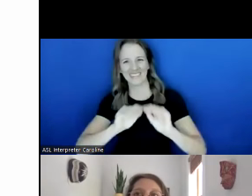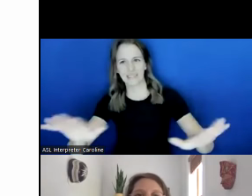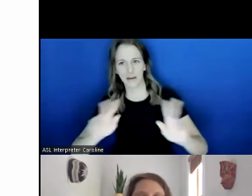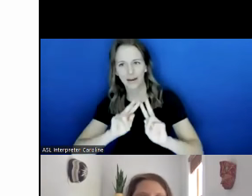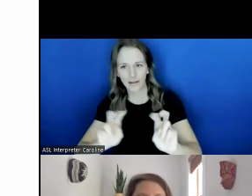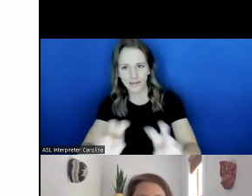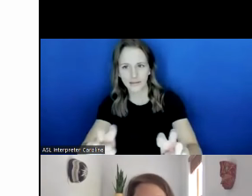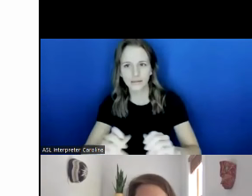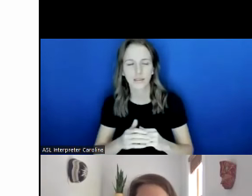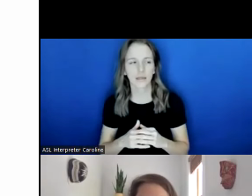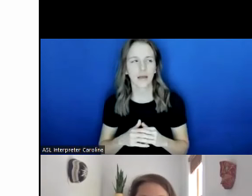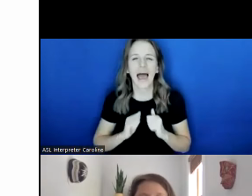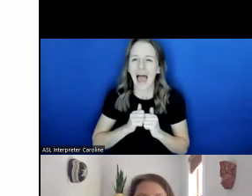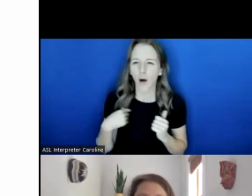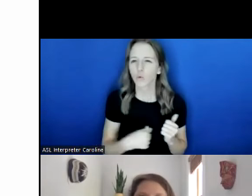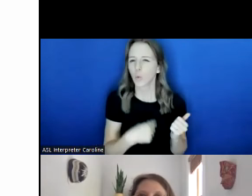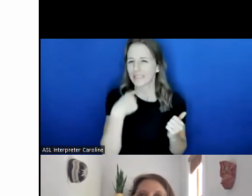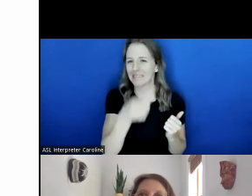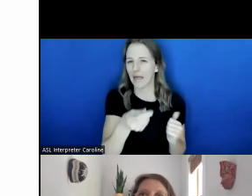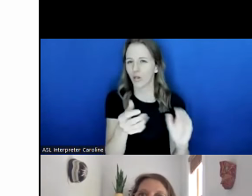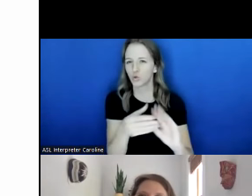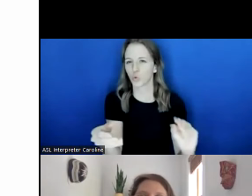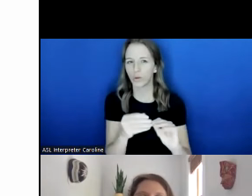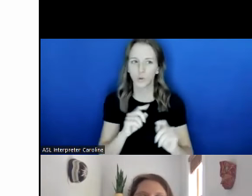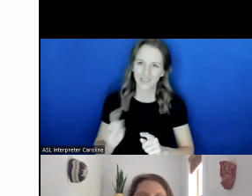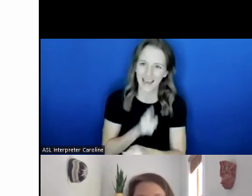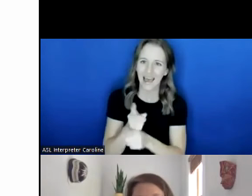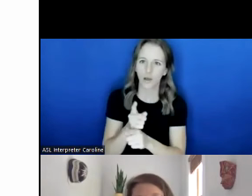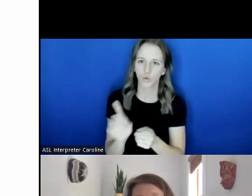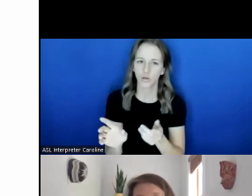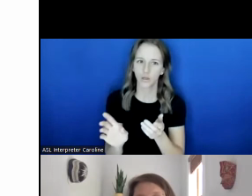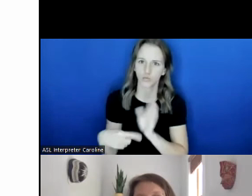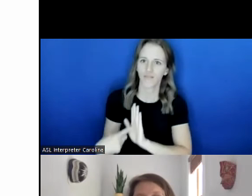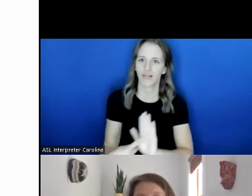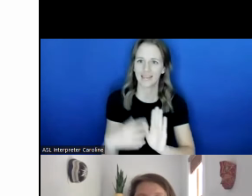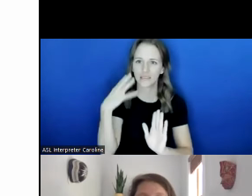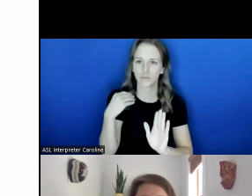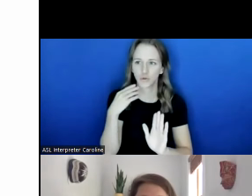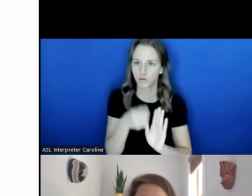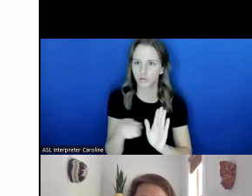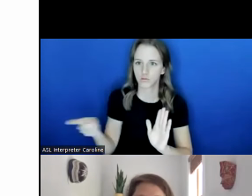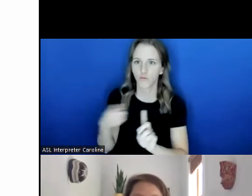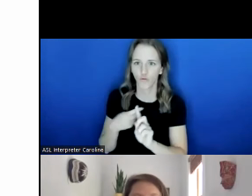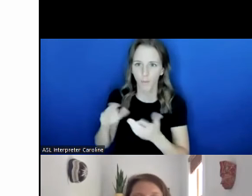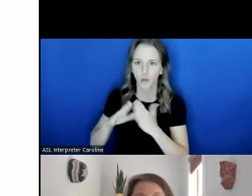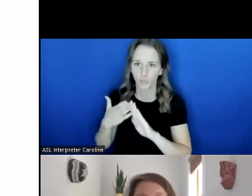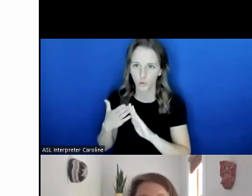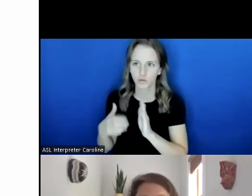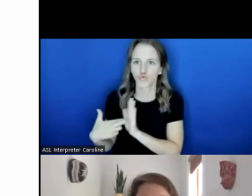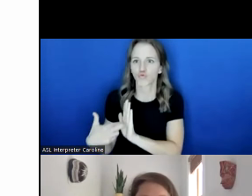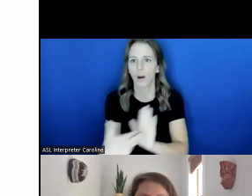it accurately reflects the experiences of the communities represented in the